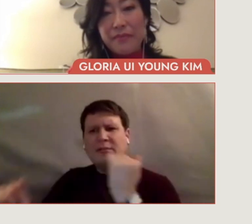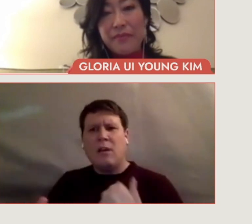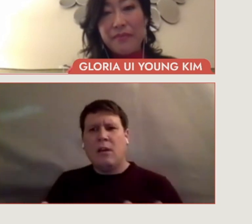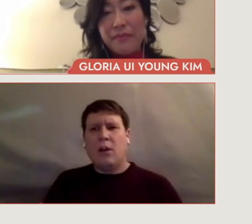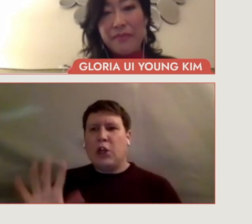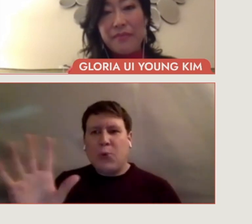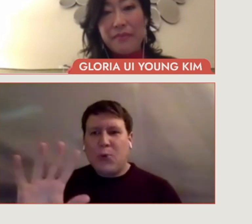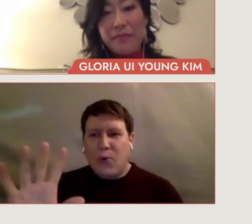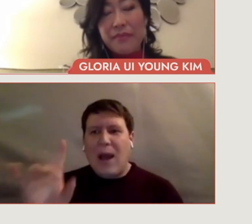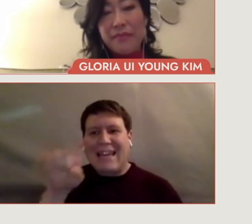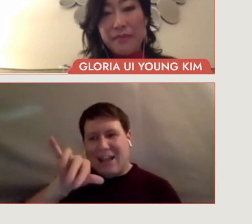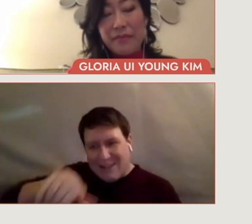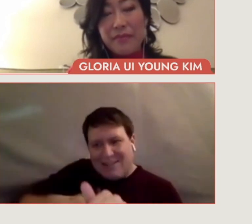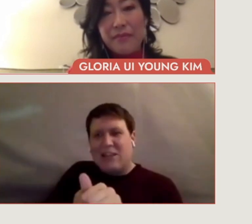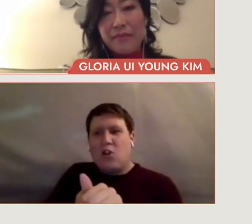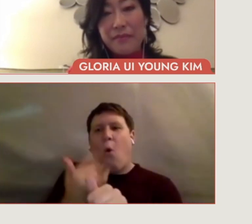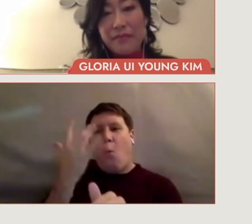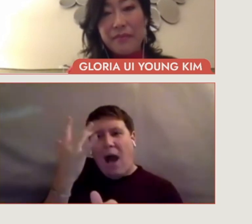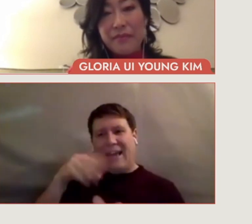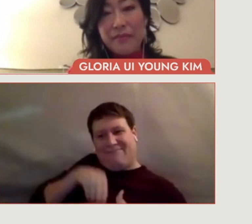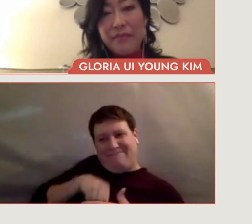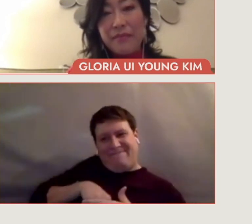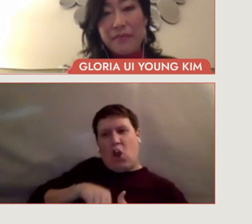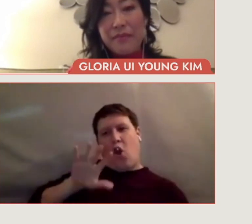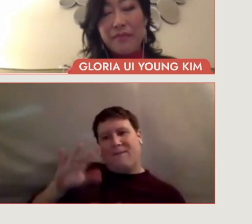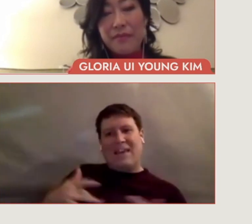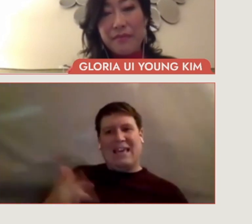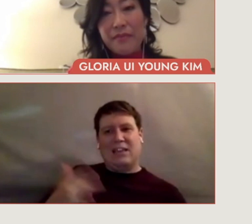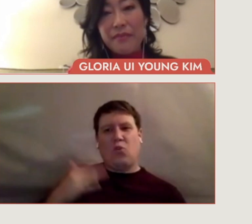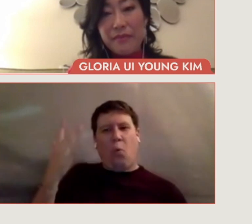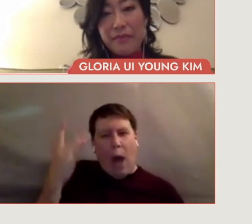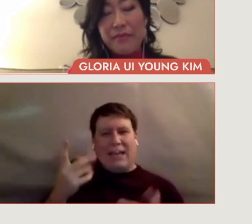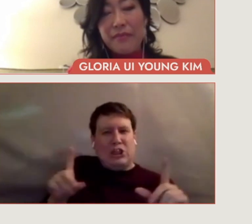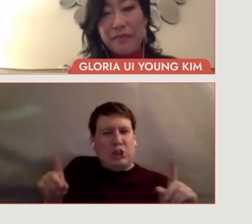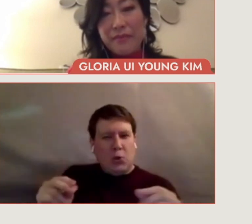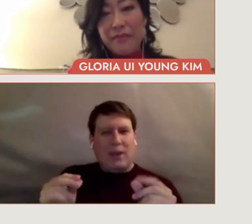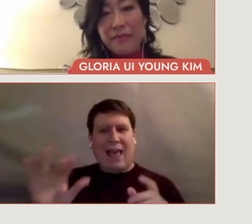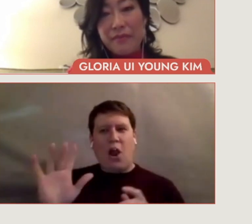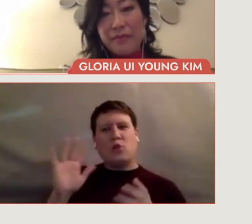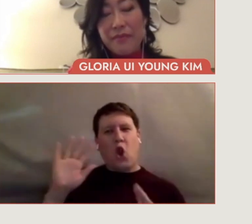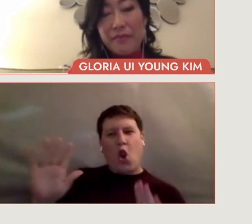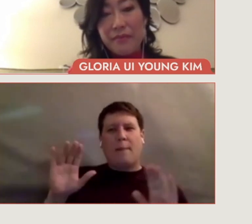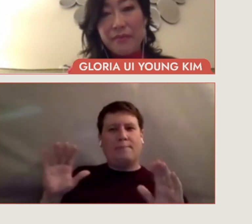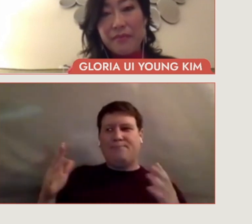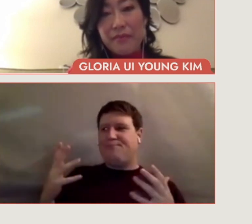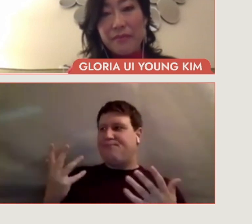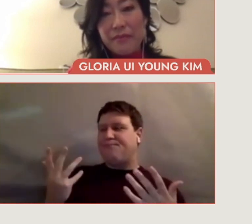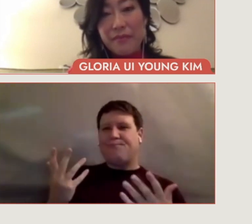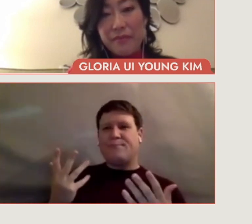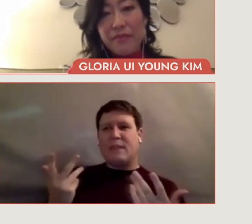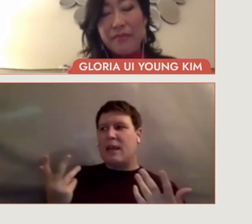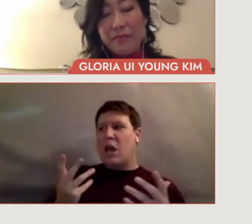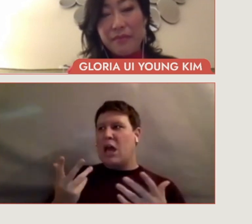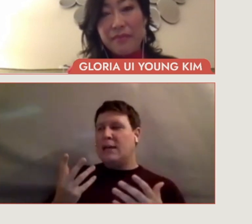feeling deep down? That scene in particular was really challenging, but also I think really good for